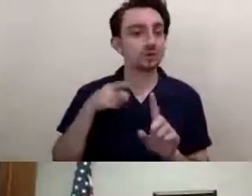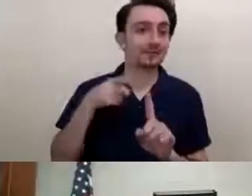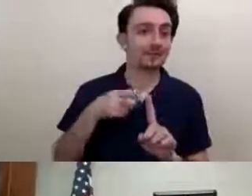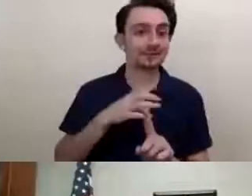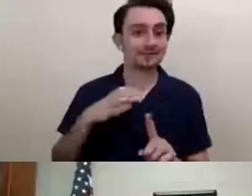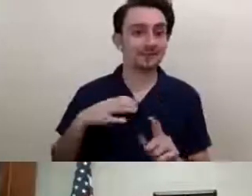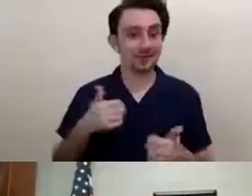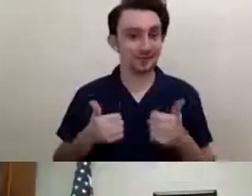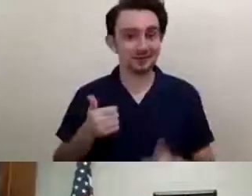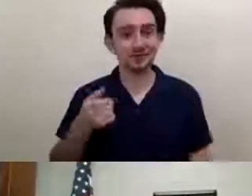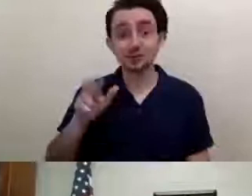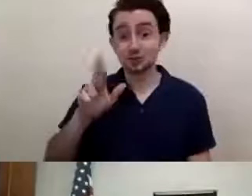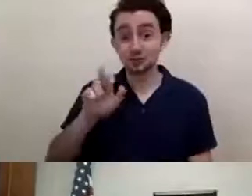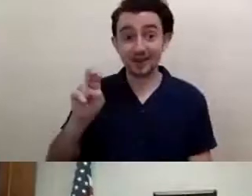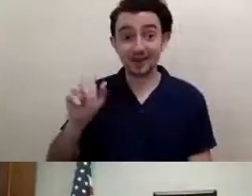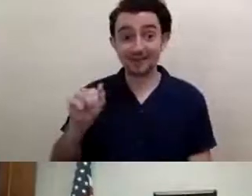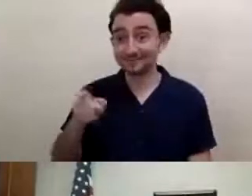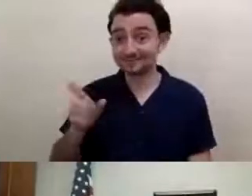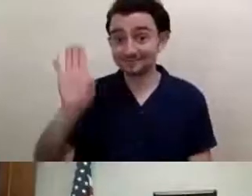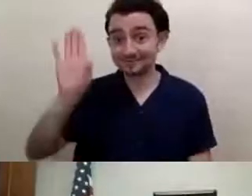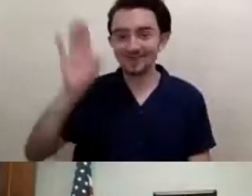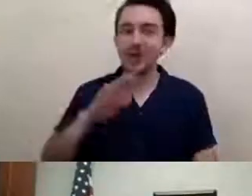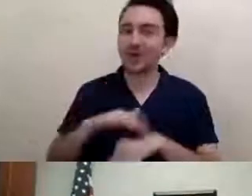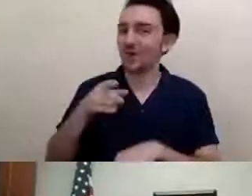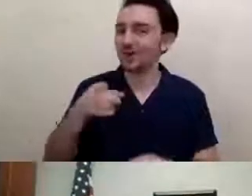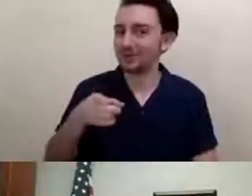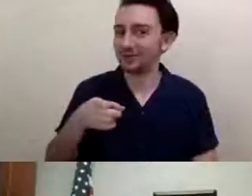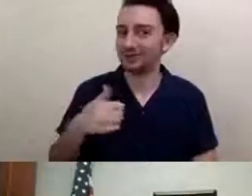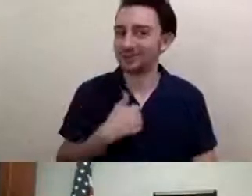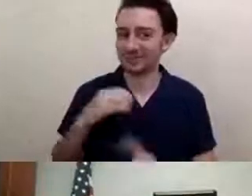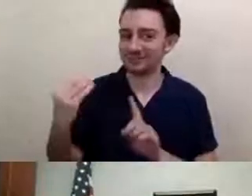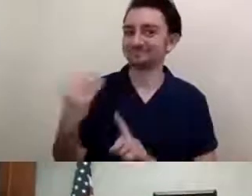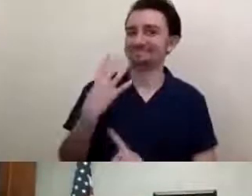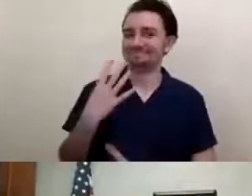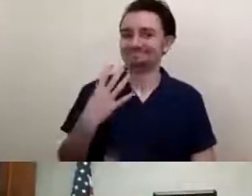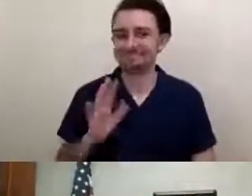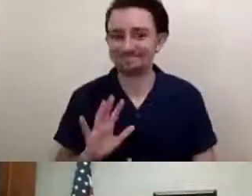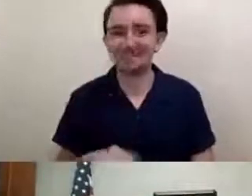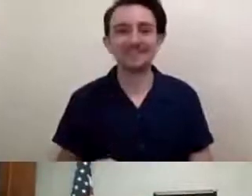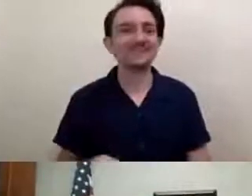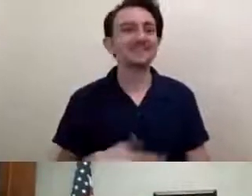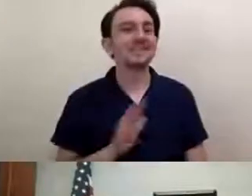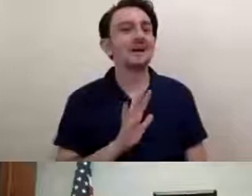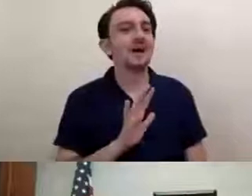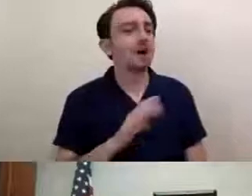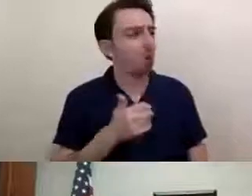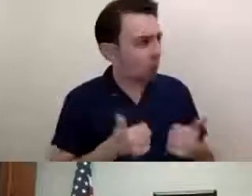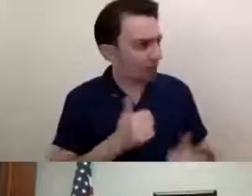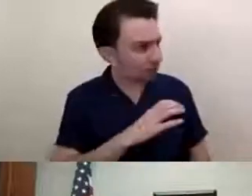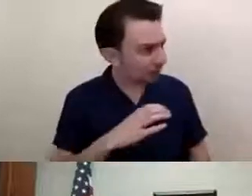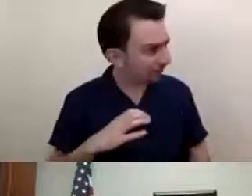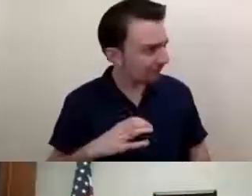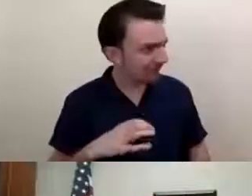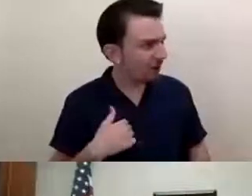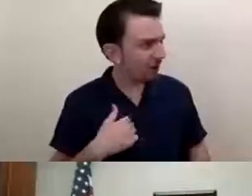Rena, I'm calling you, girl. Where I'm do you setting see up yourself? saying which committee, is that what I'm